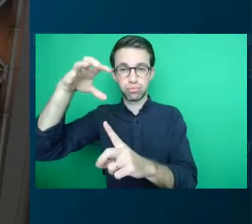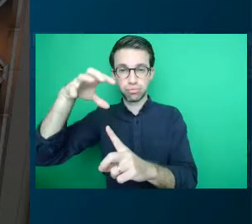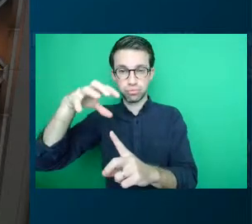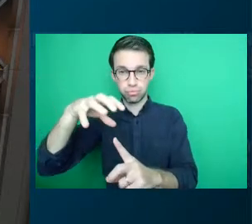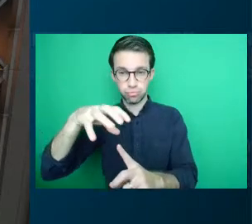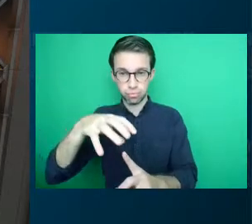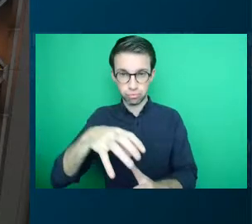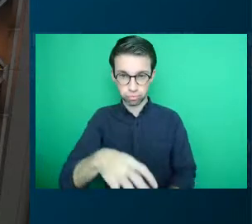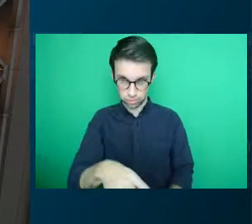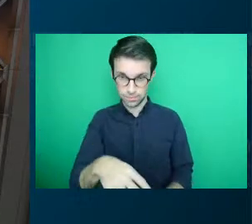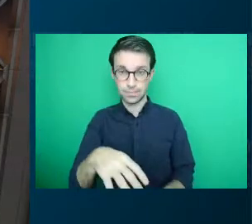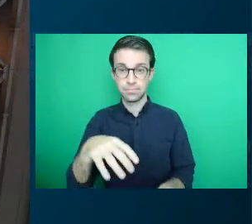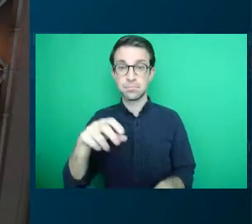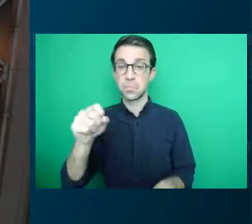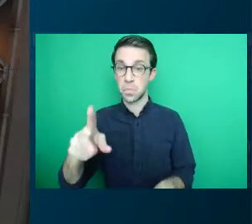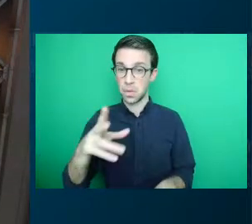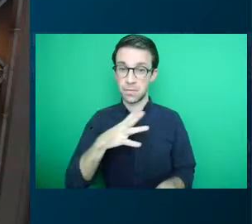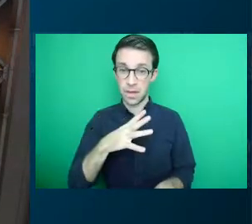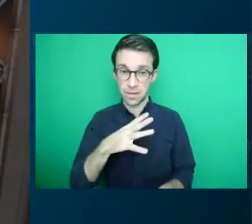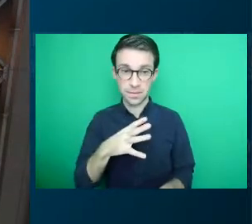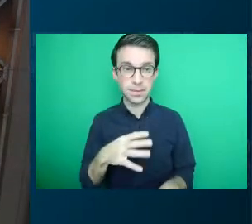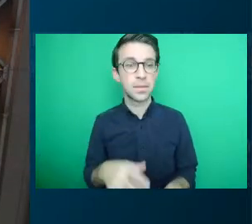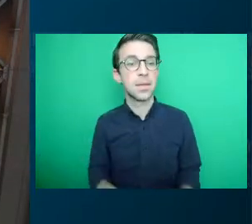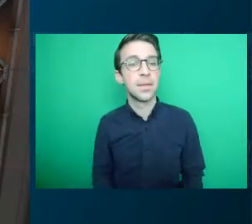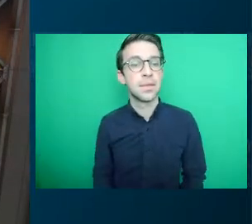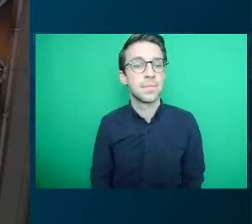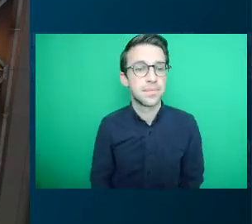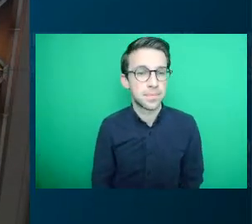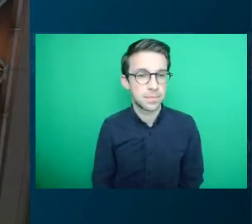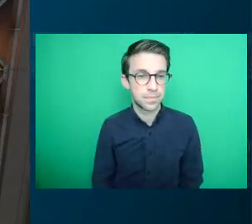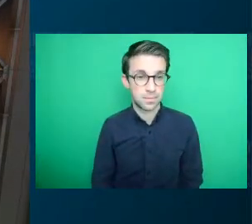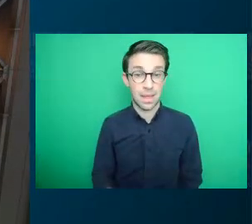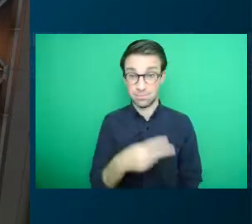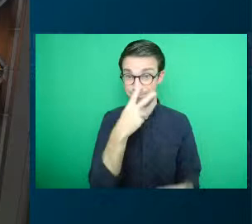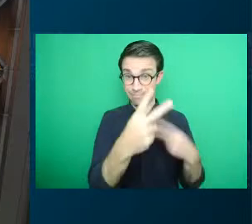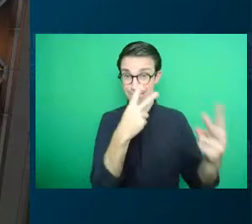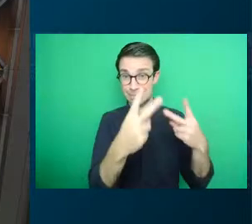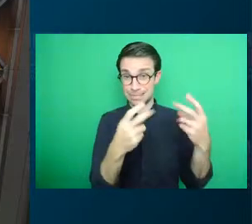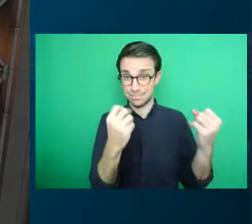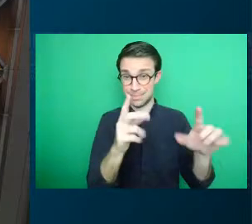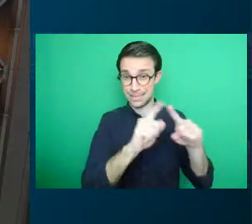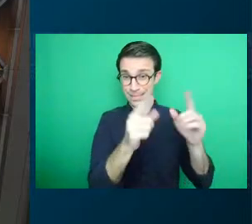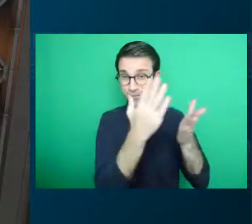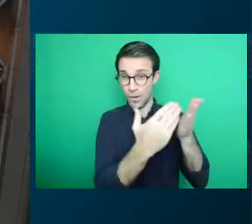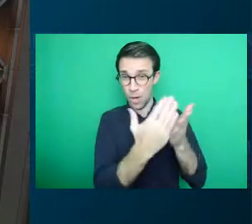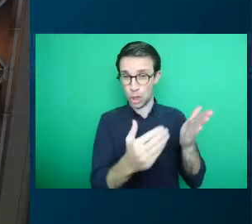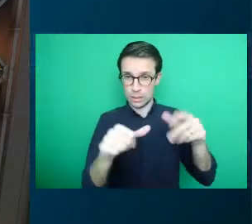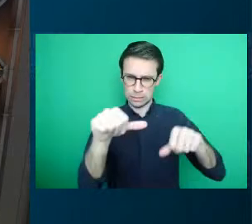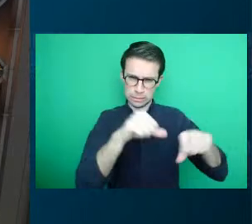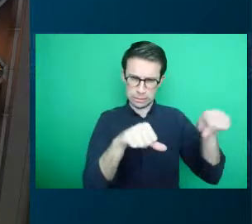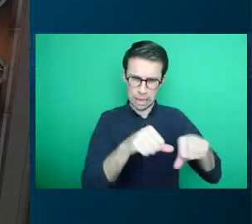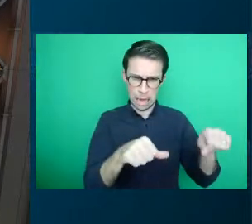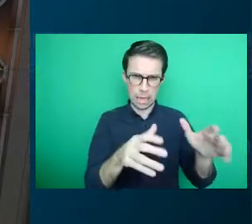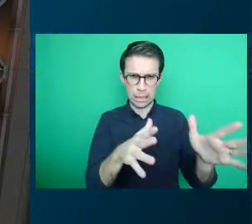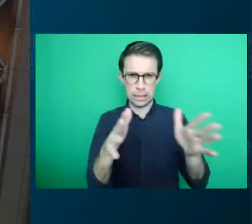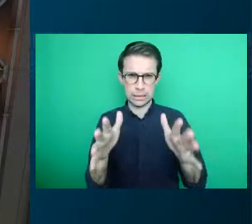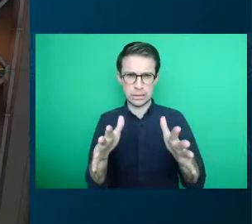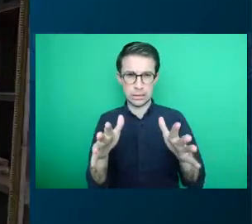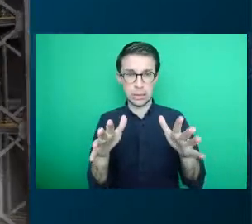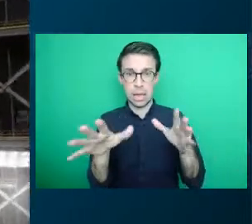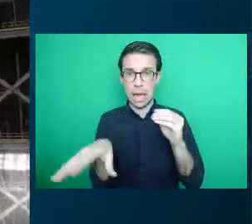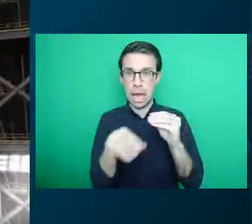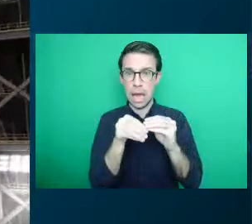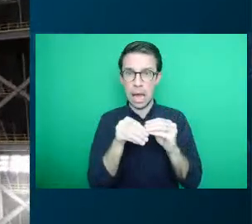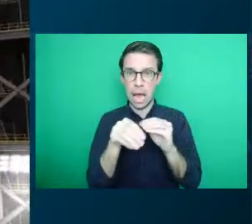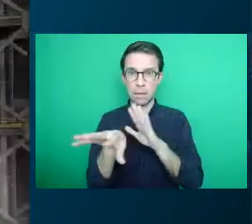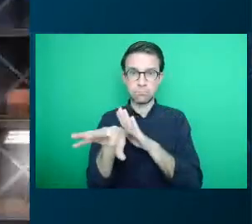Kerbal down as they come in for a landing. So I can come all the way down. I mean, there's so many parts, right? Science parts. Here's some, if you want to put like a satellite dish